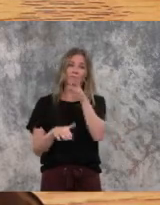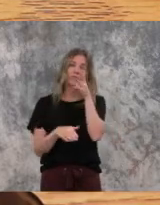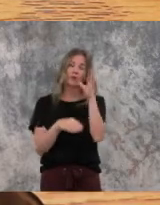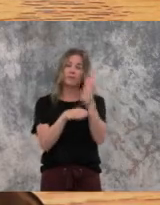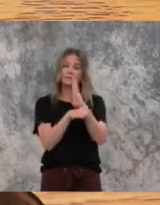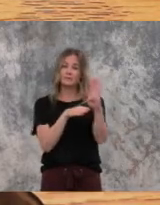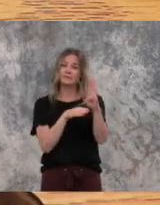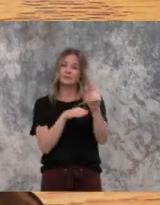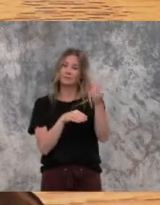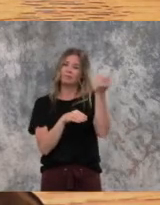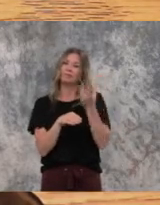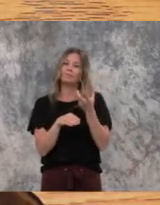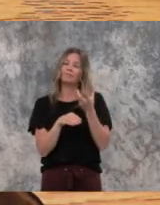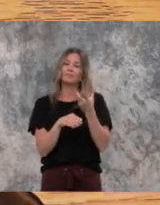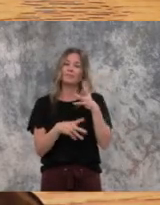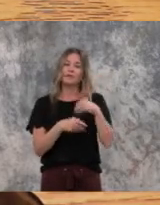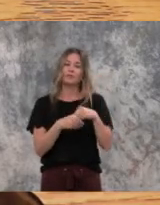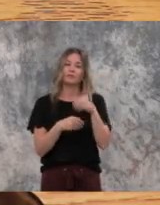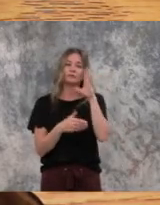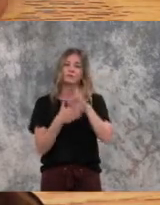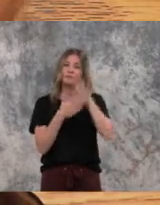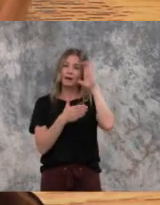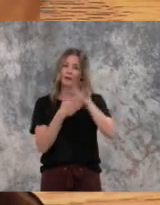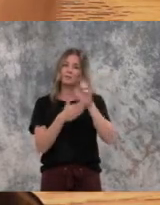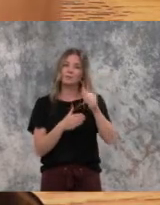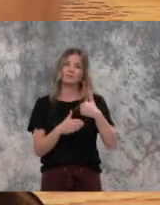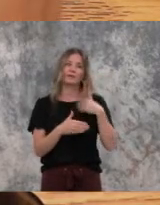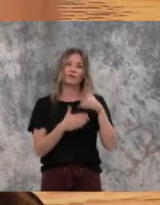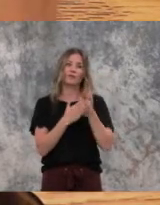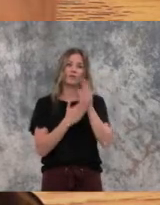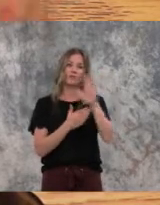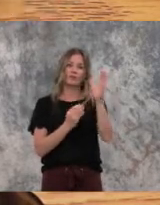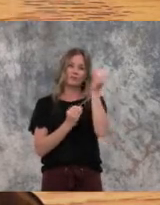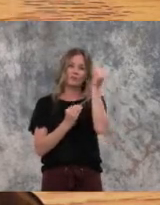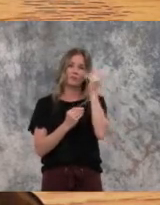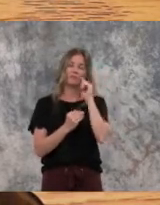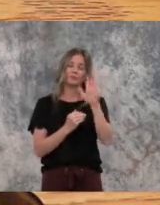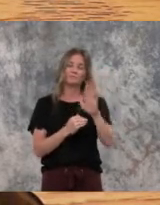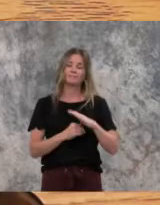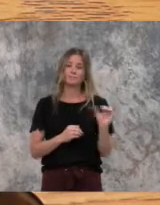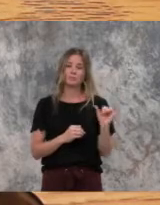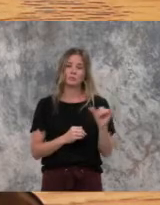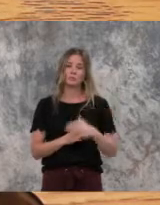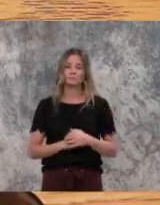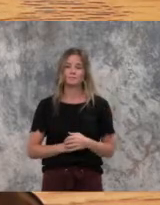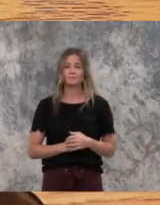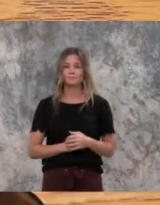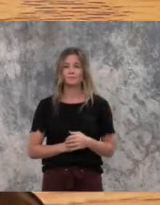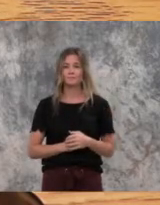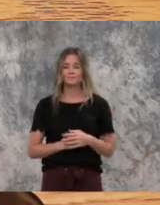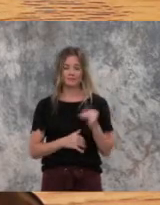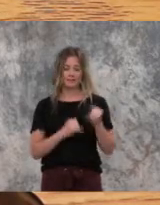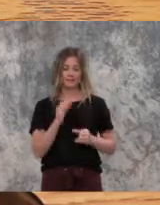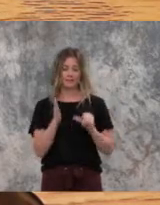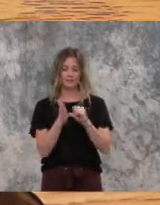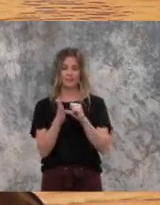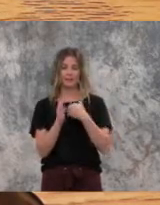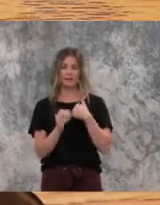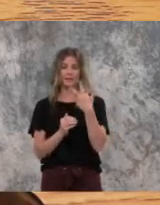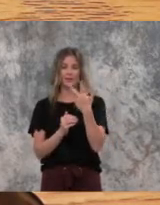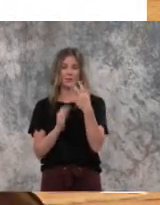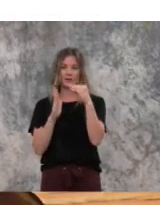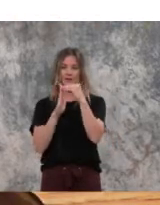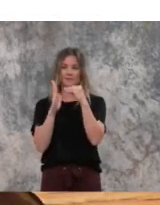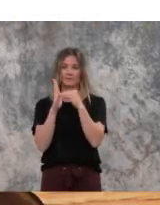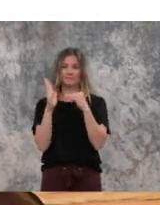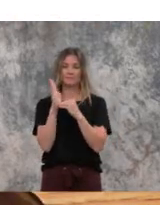business. That includes spouses. We need to have all that information for your spouse as well as yourself. The last page has three spots